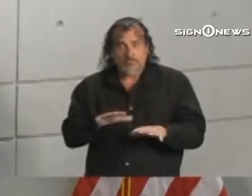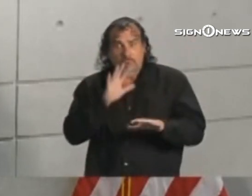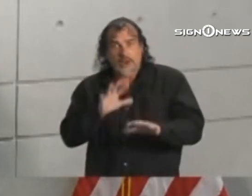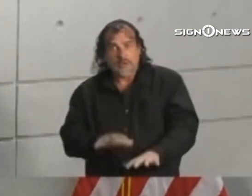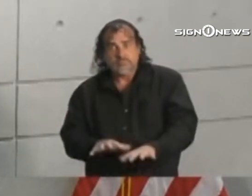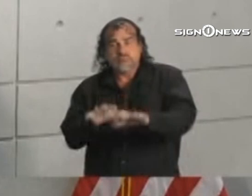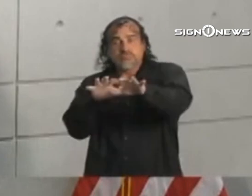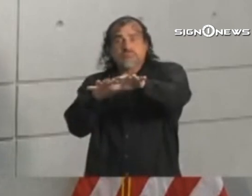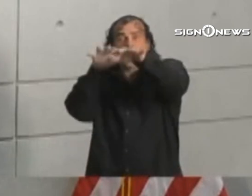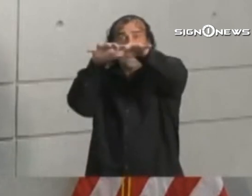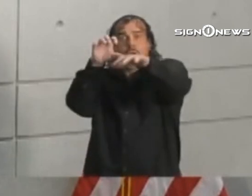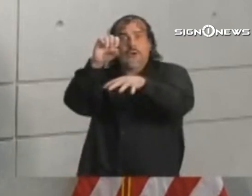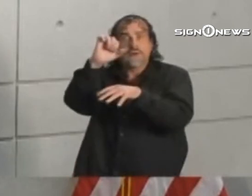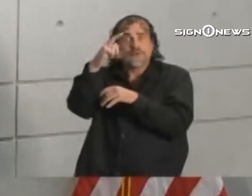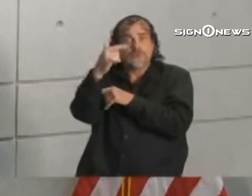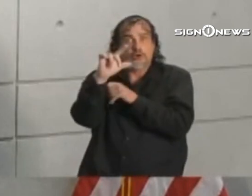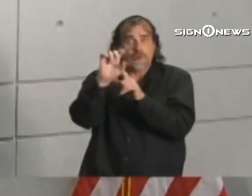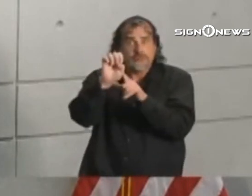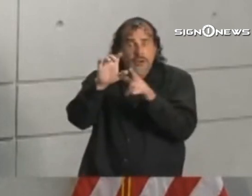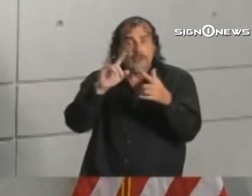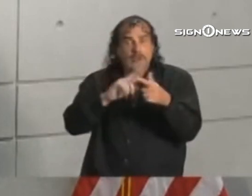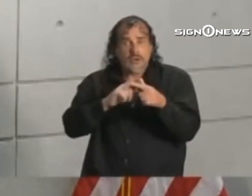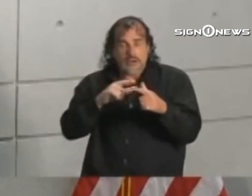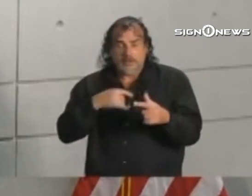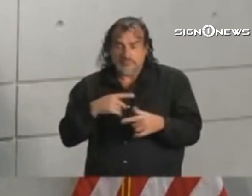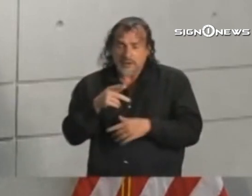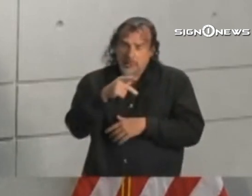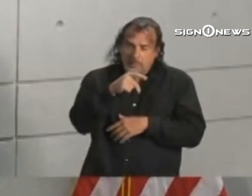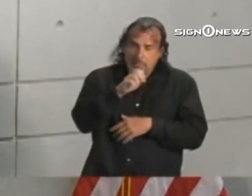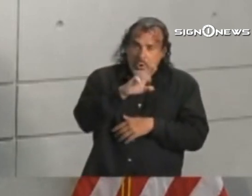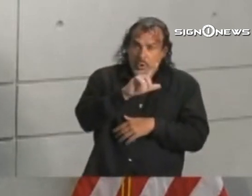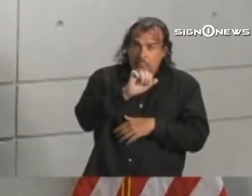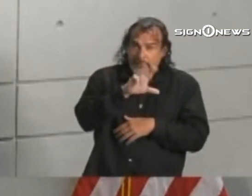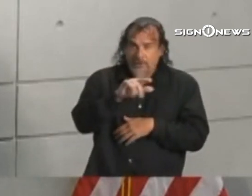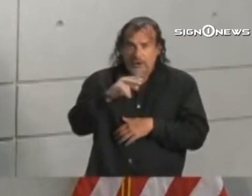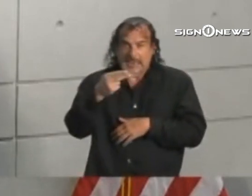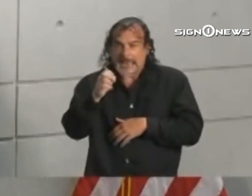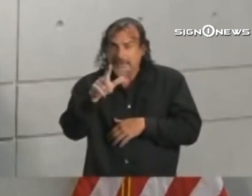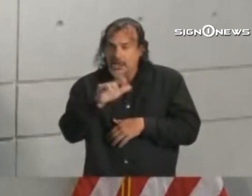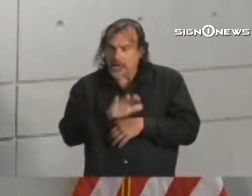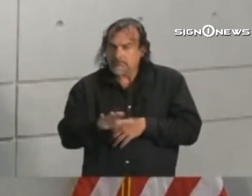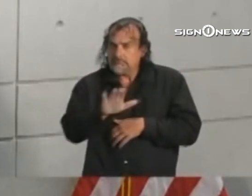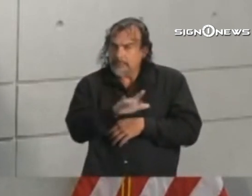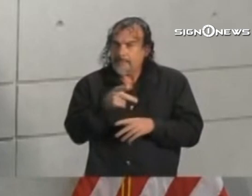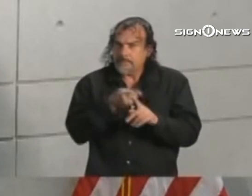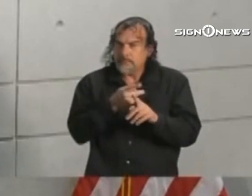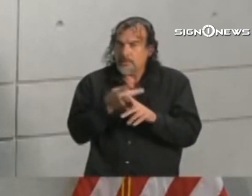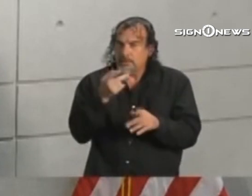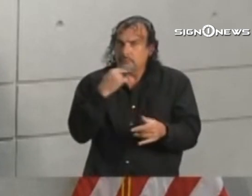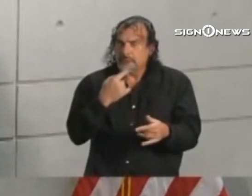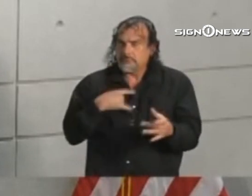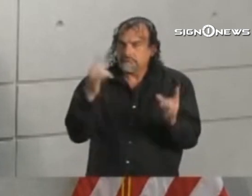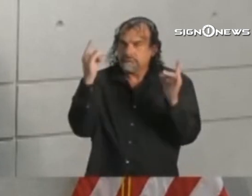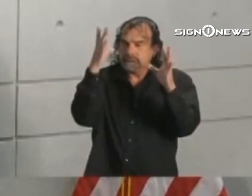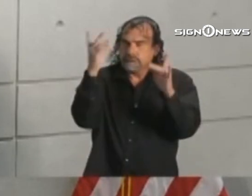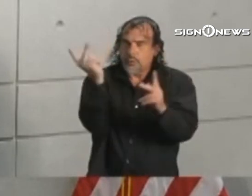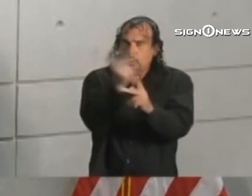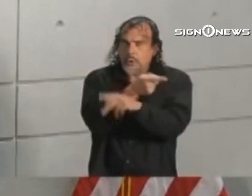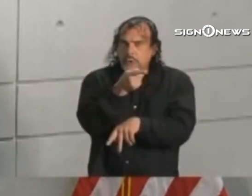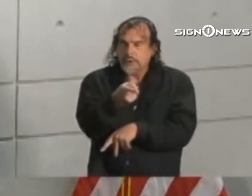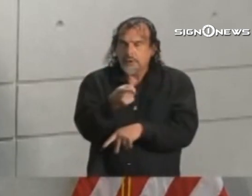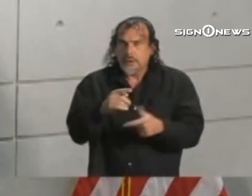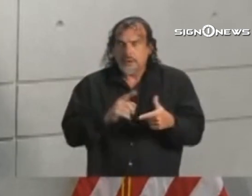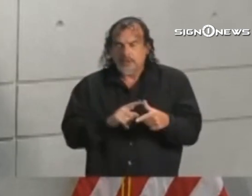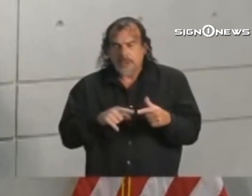much going to be there in the Hancock County and Pearl River County. This storm system, because it's going to move slow, is probably going to persist over